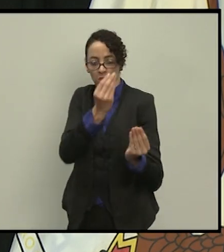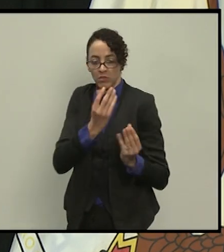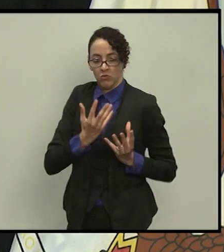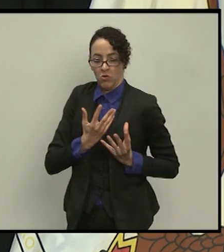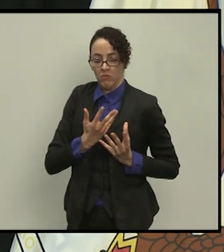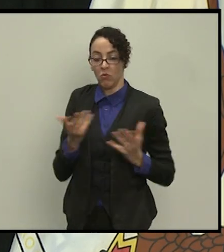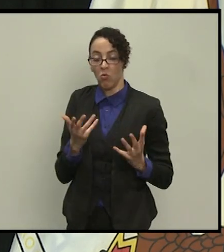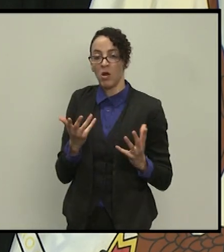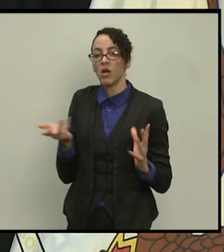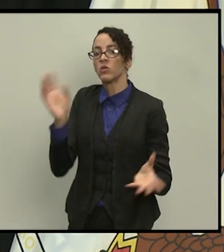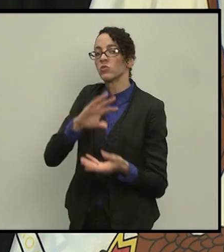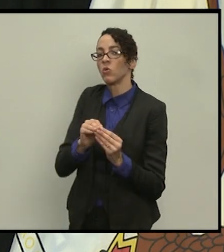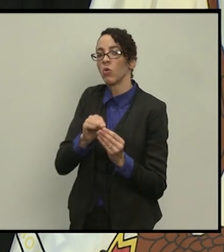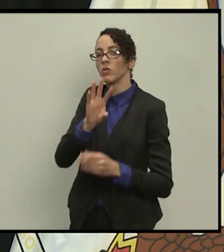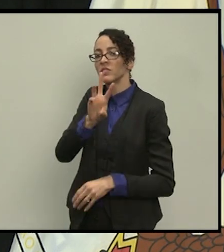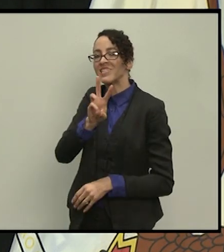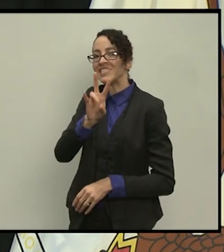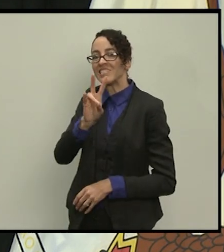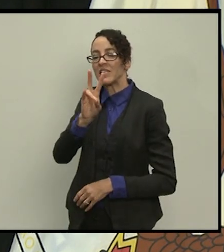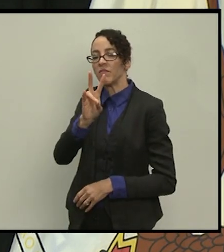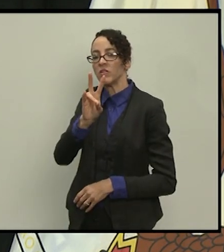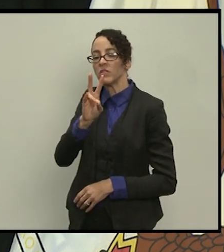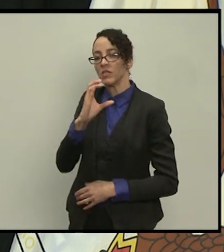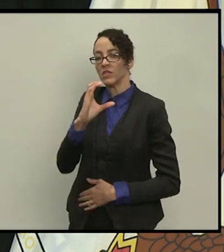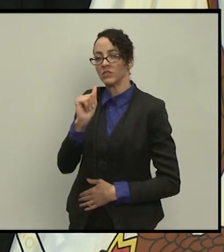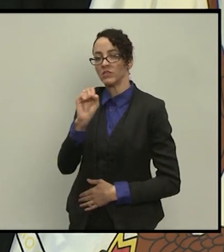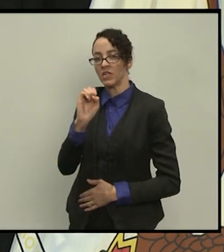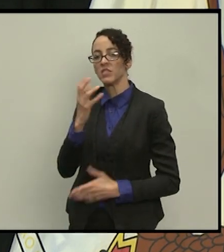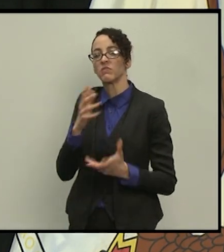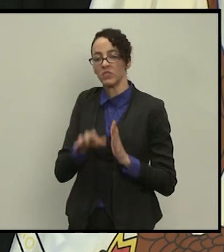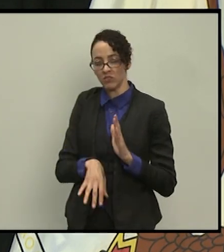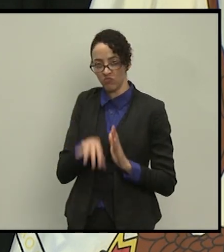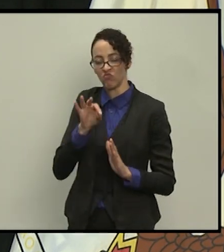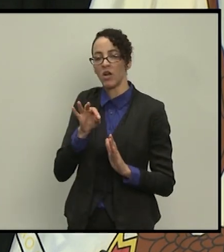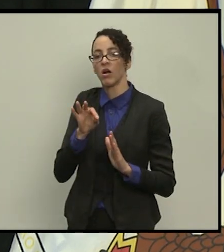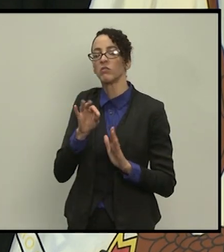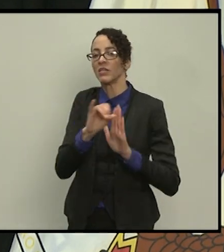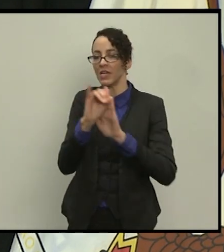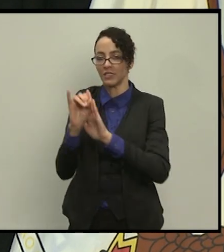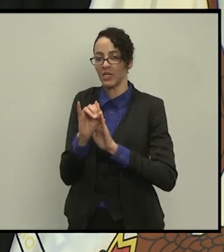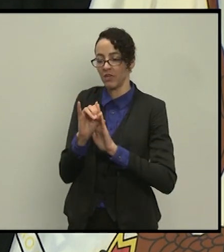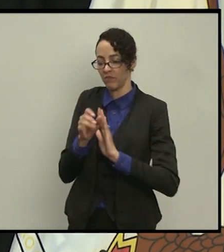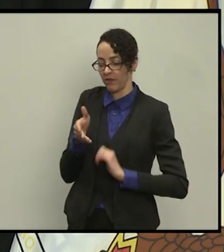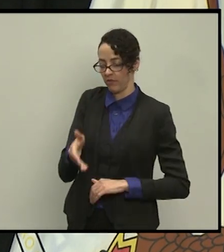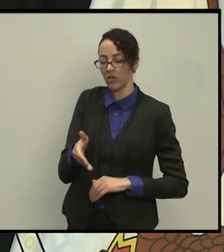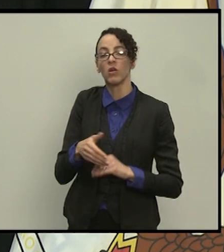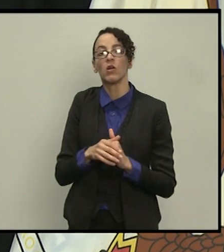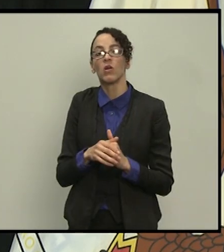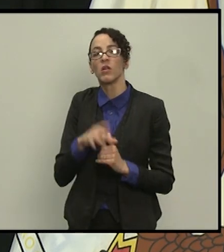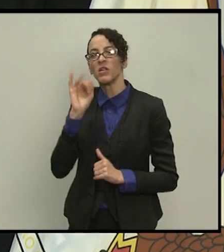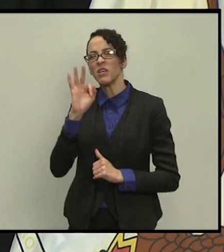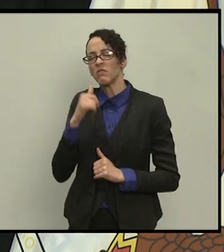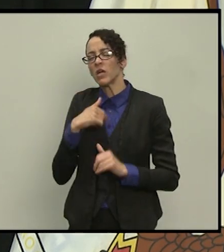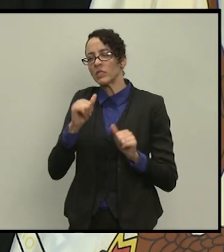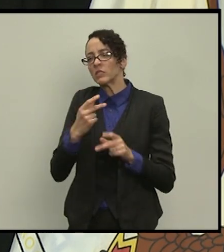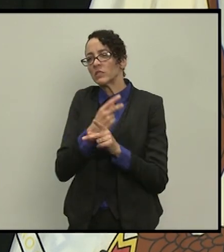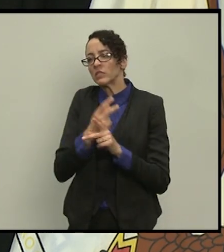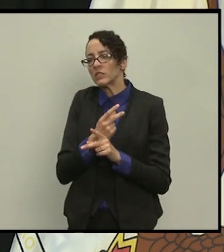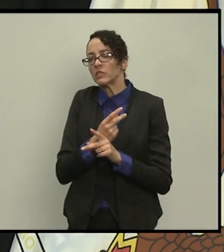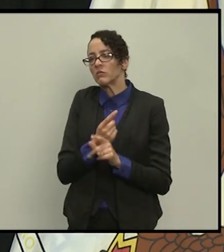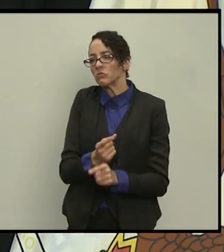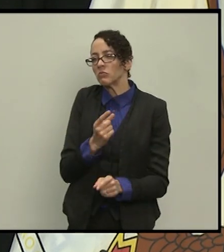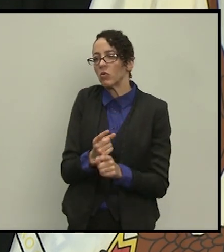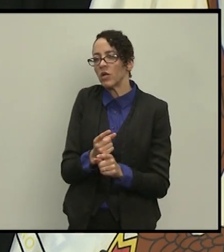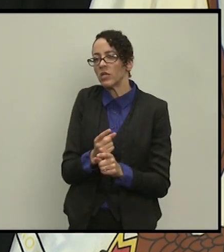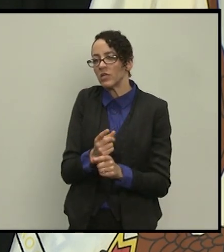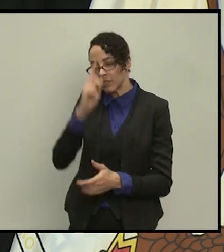of 67 cases have been detected in that facility, and if I can do my math right, 39 I believe